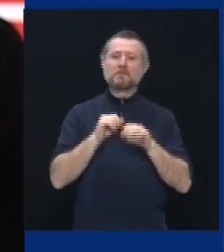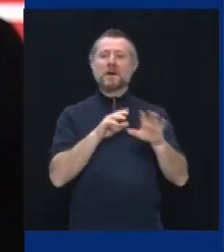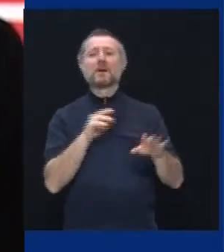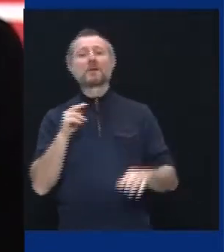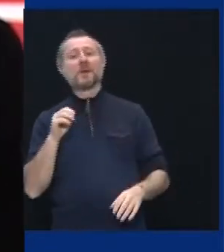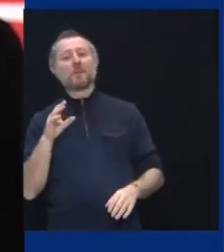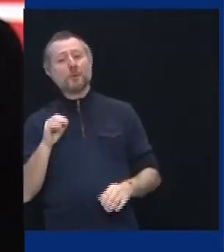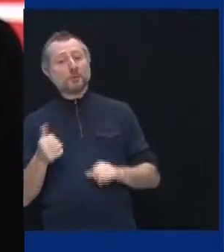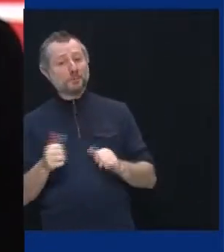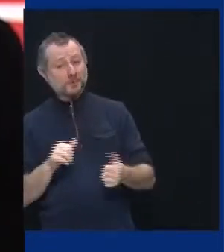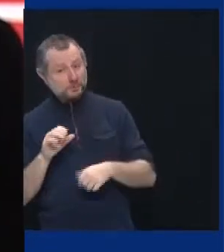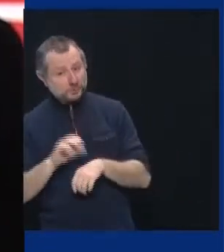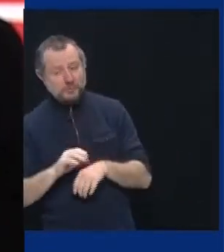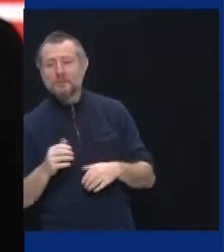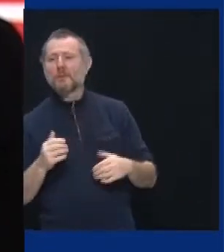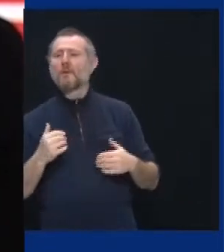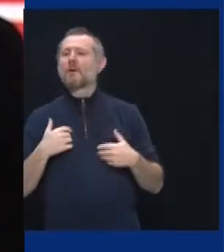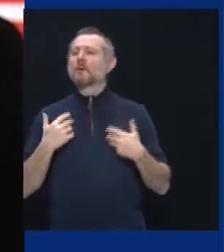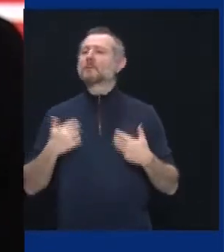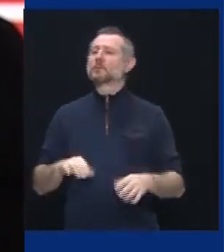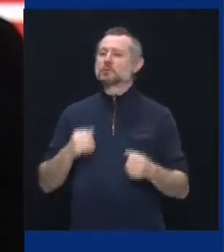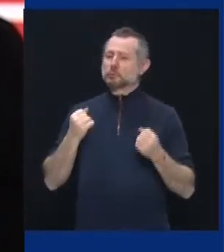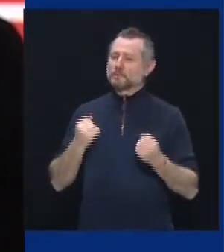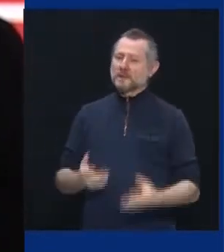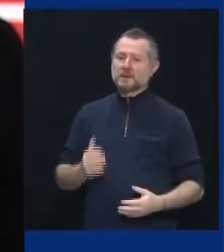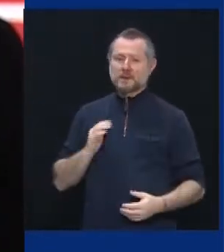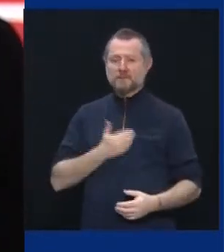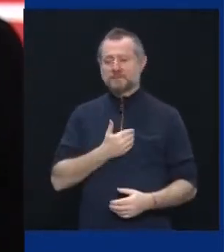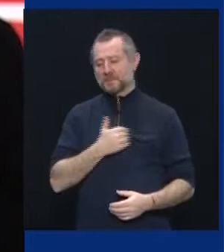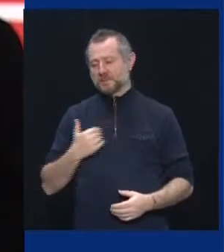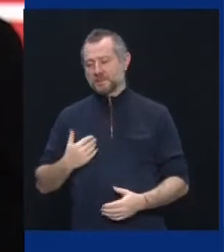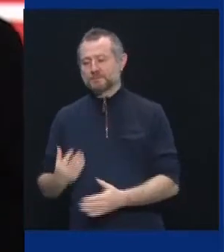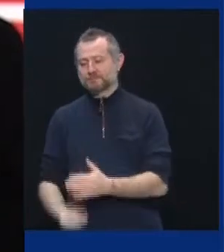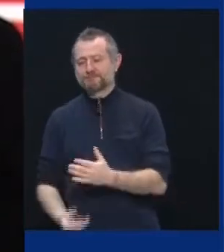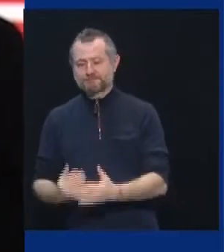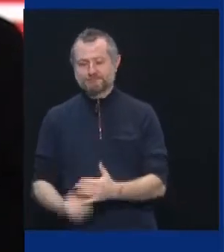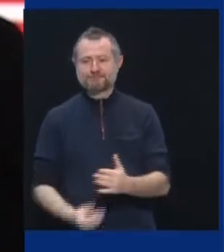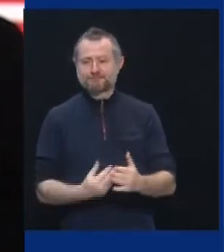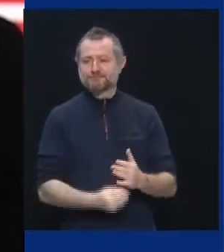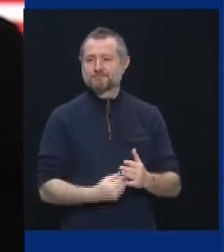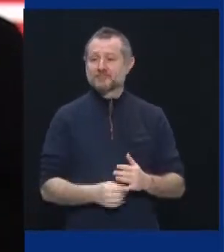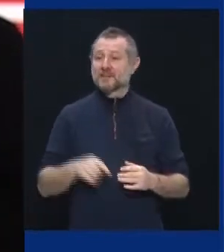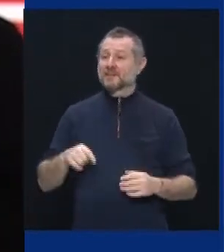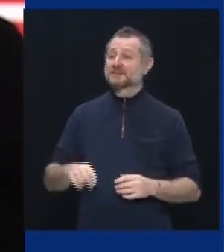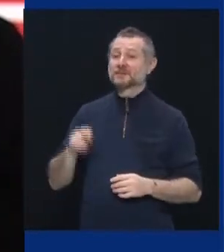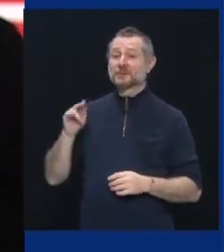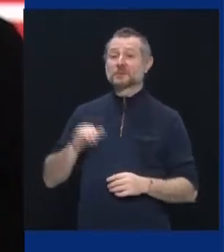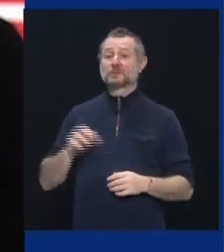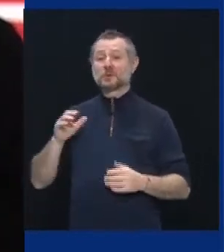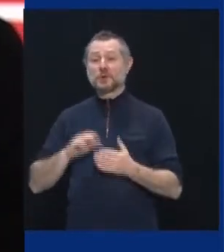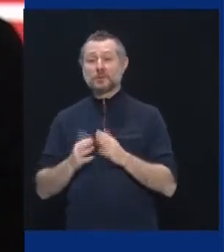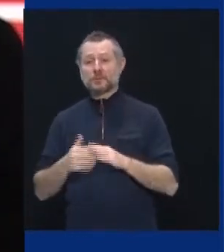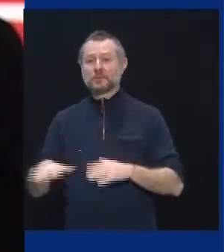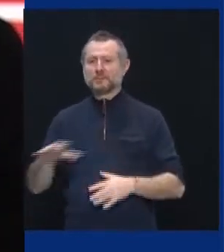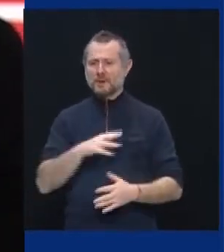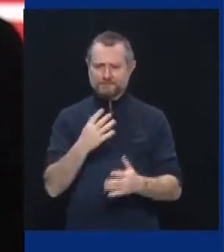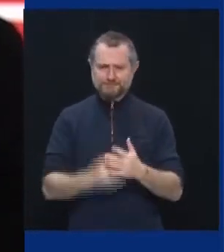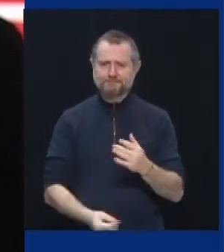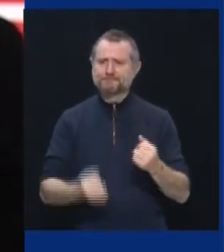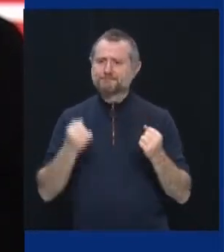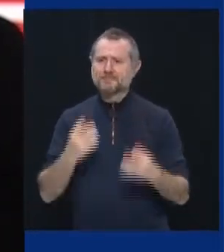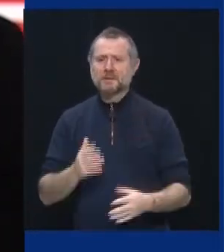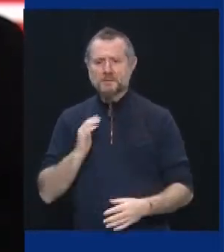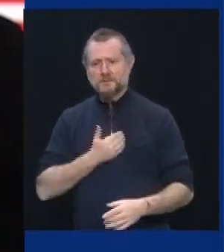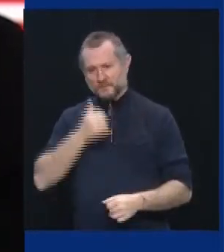has lost too many of our members. This community has lost too many of our brothers and sisters.